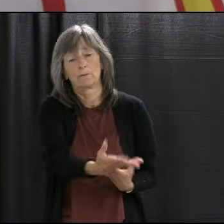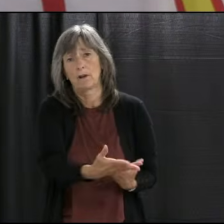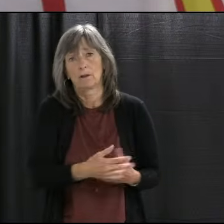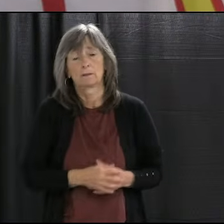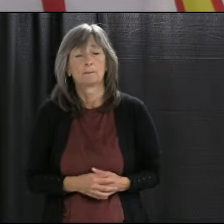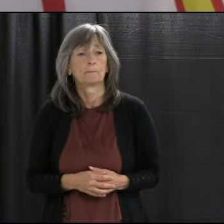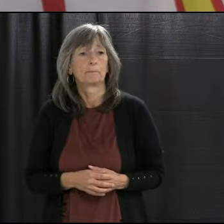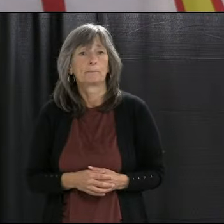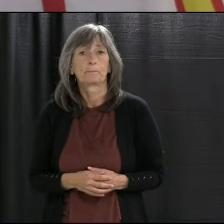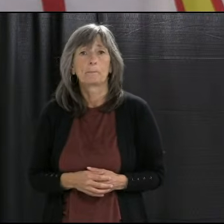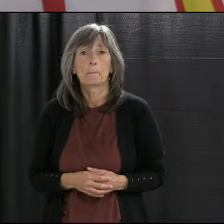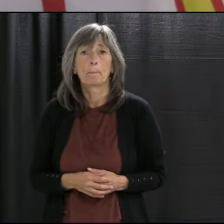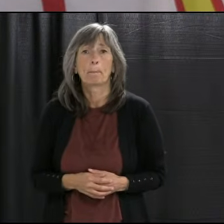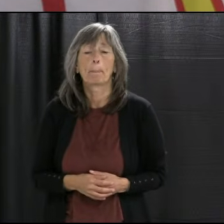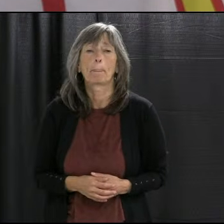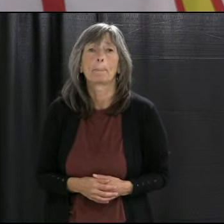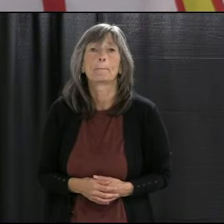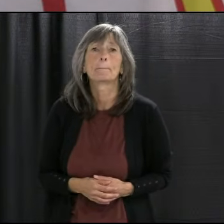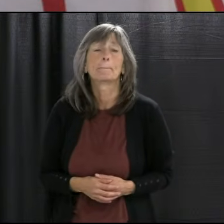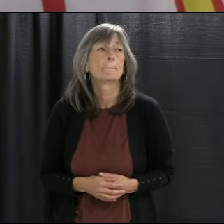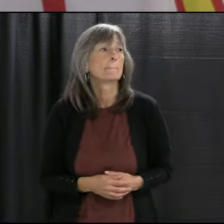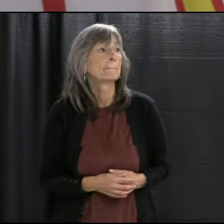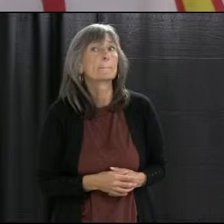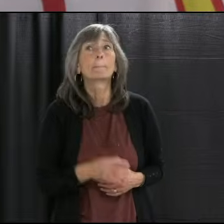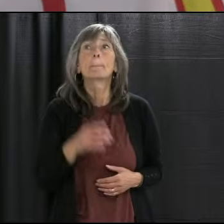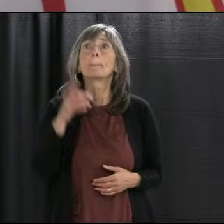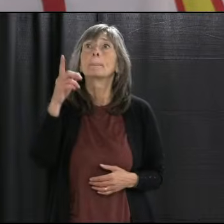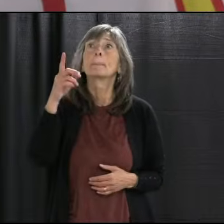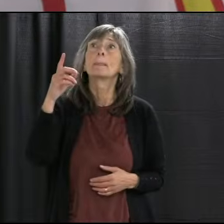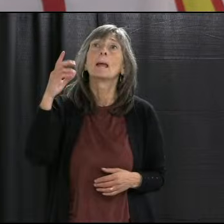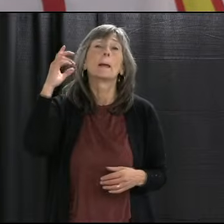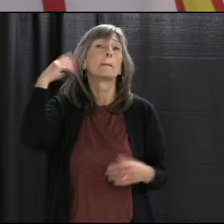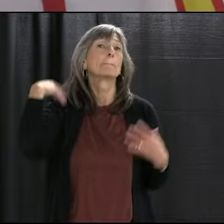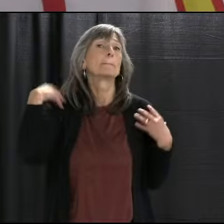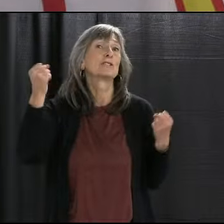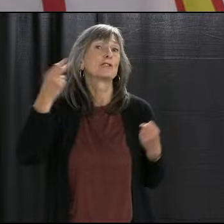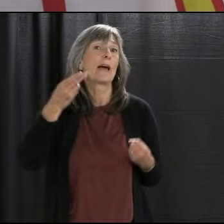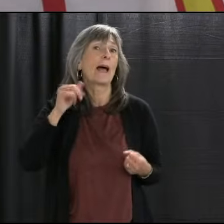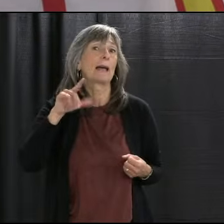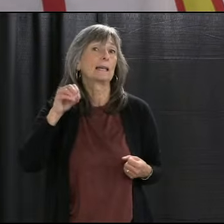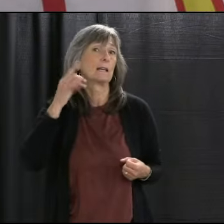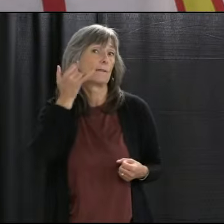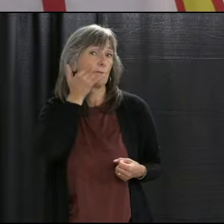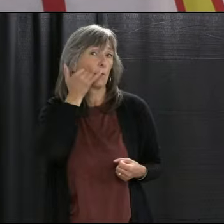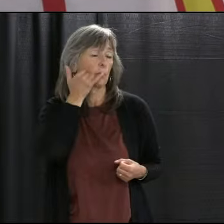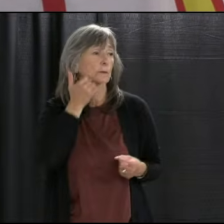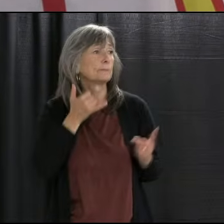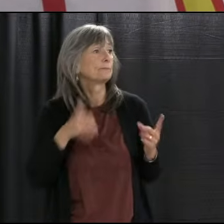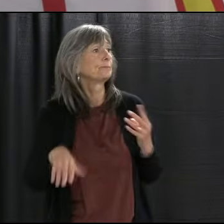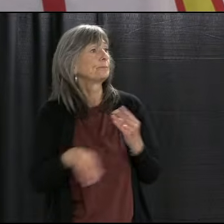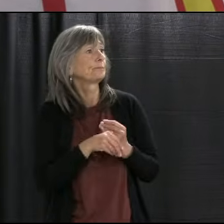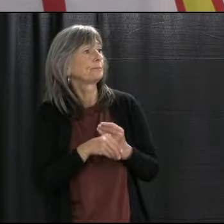We're there for them in that situation. What does that look Premier, if I could just add to that,